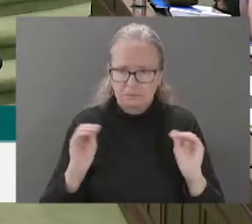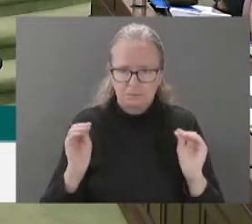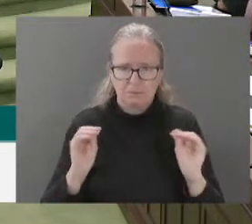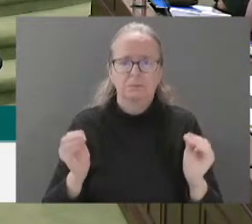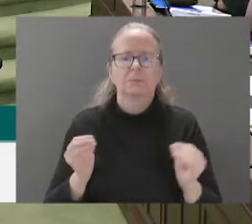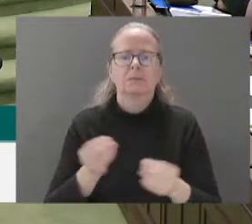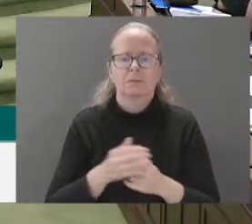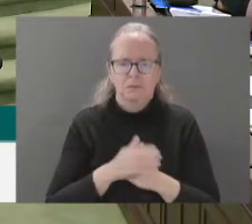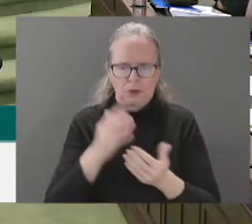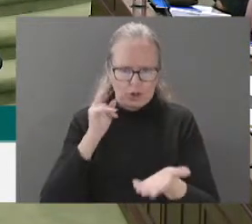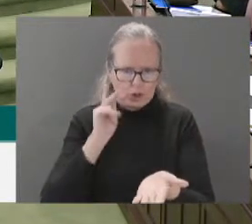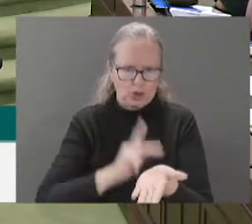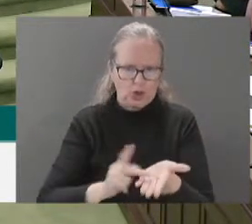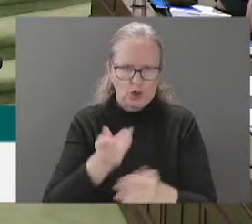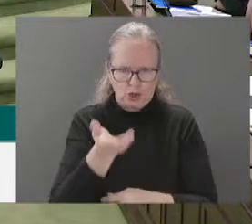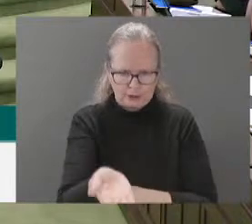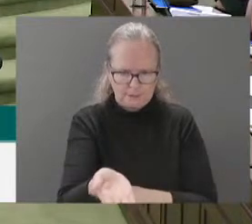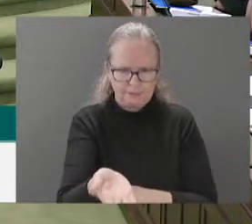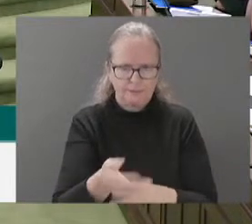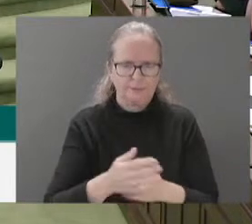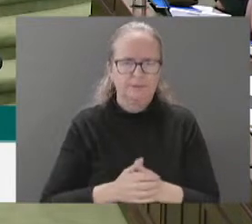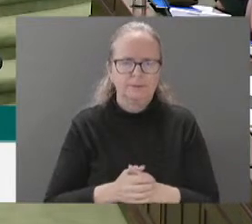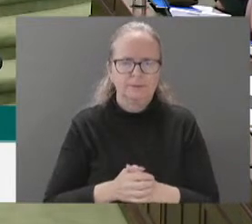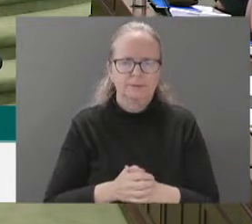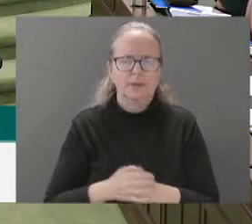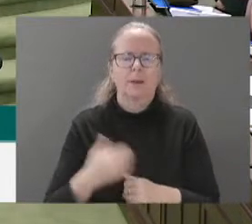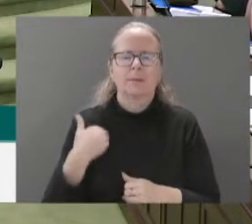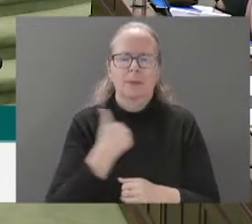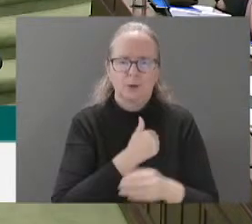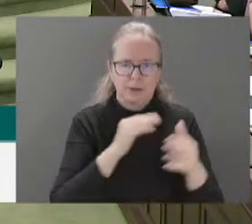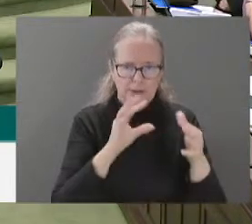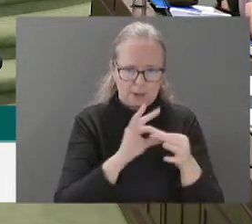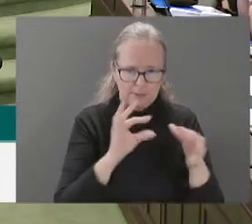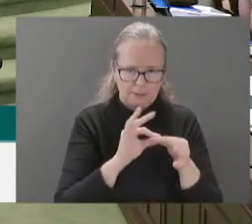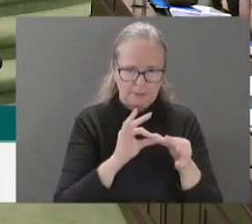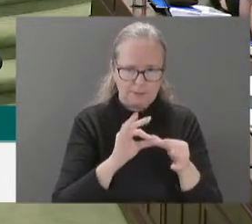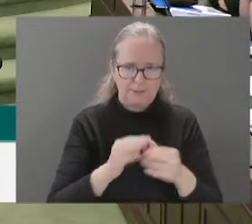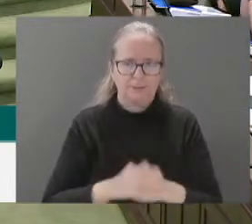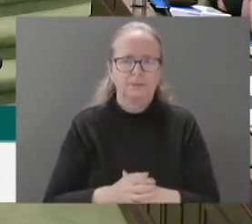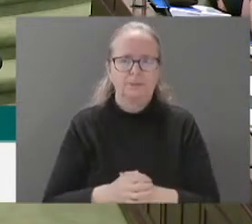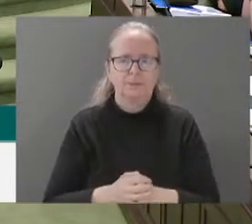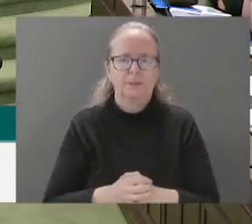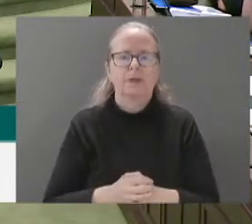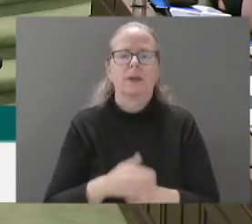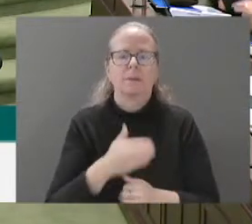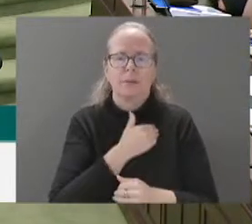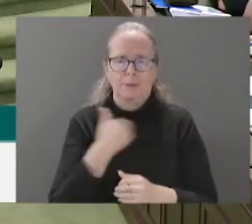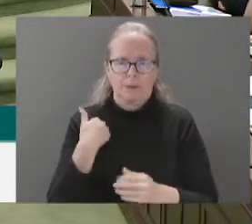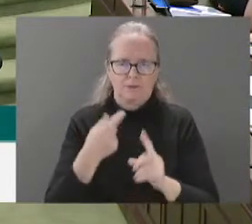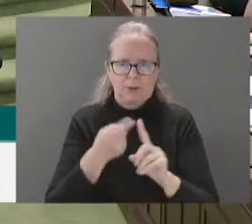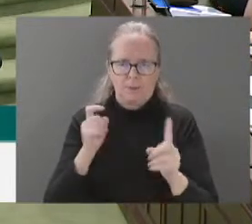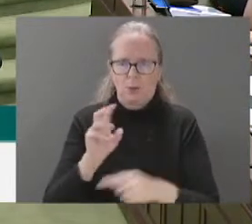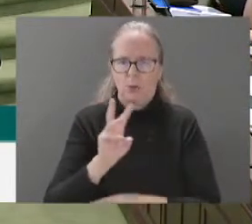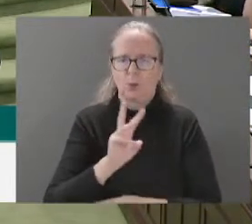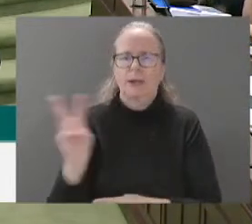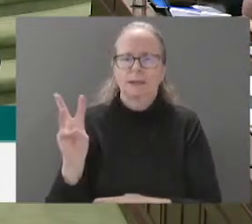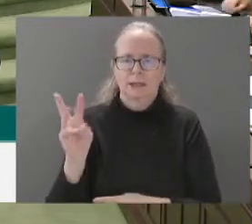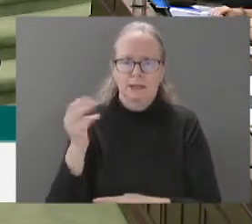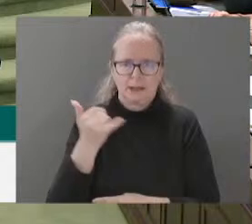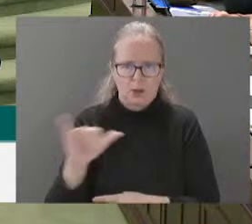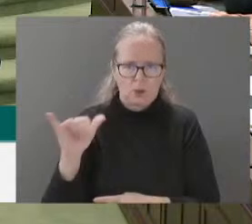statements members statements The Honorable member for West Yello hat has a statement to make thank you Mr